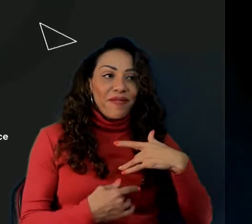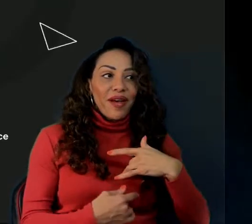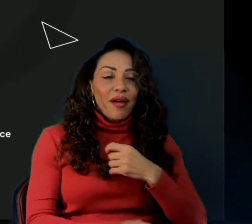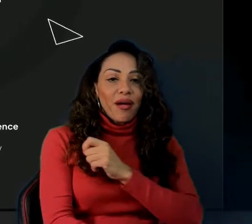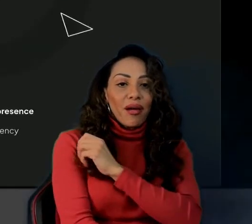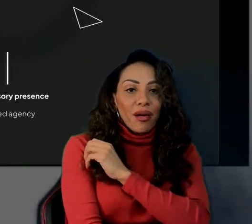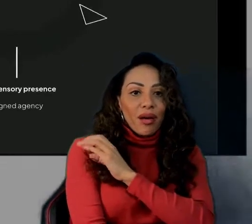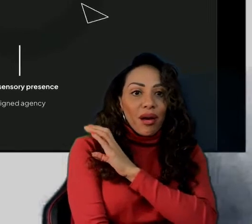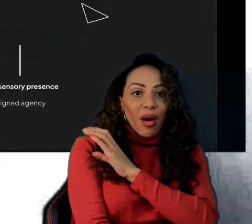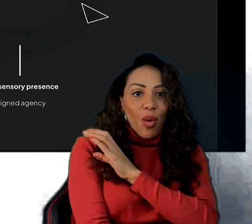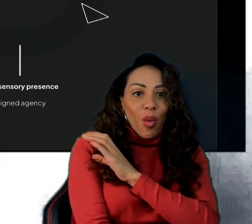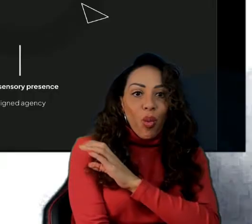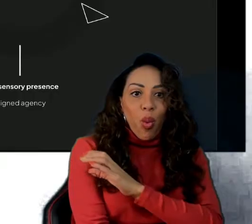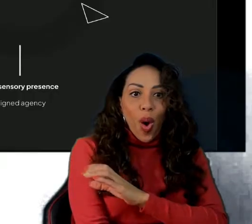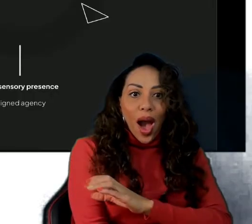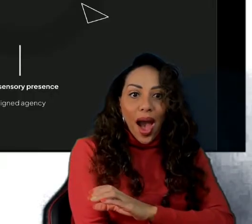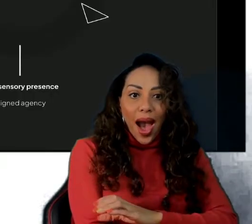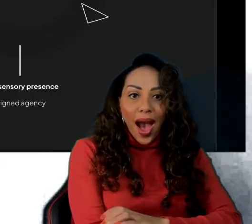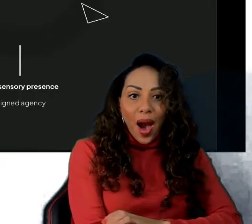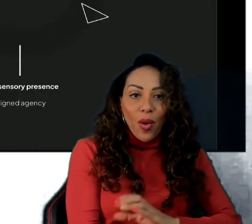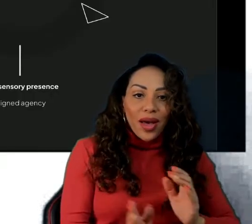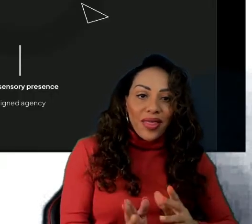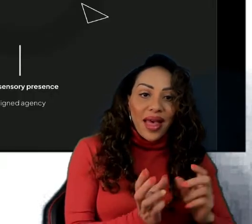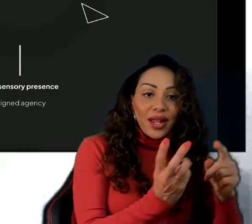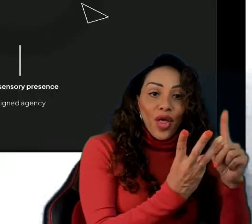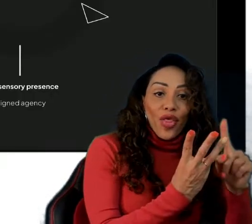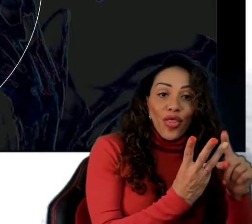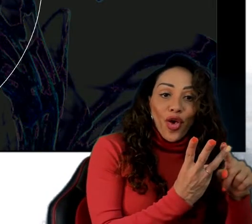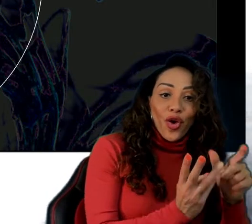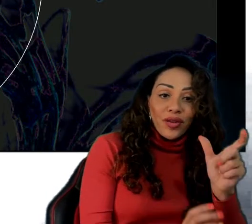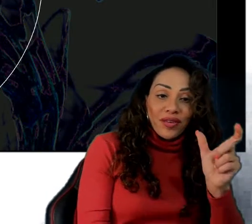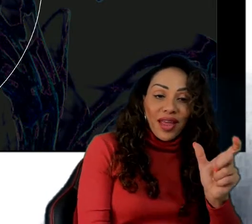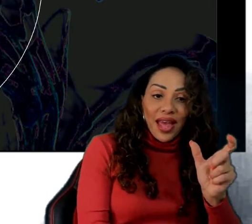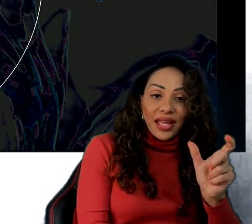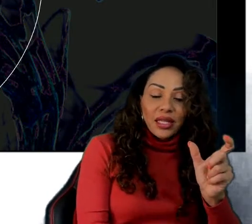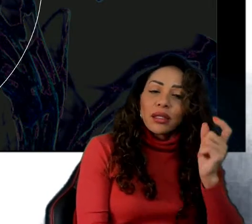have time to make sense of it and be creative themselves.